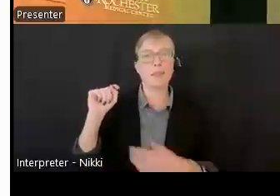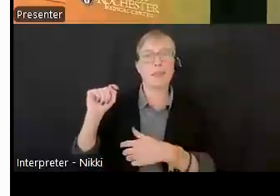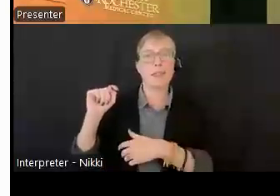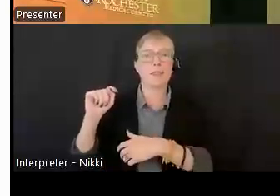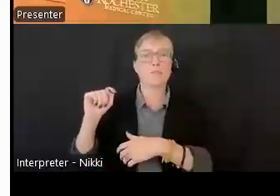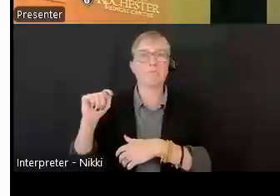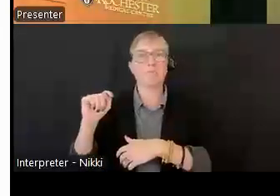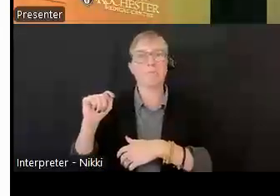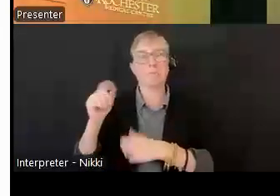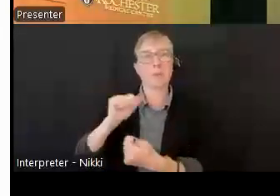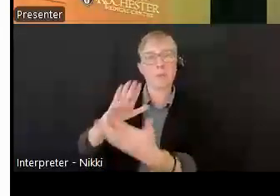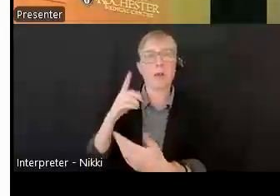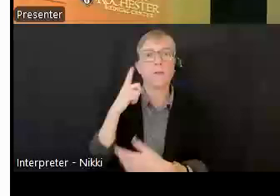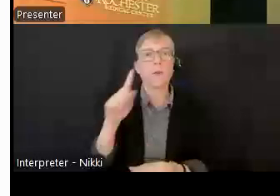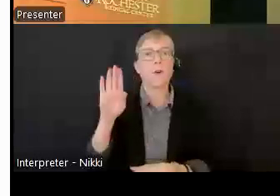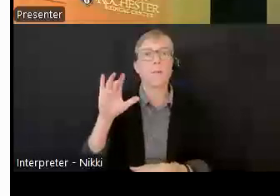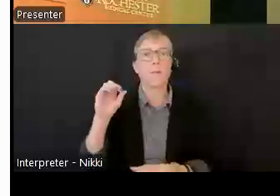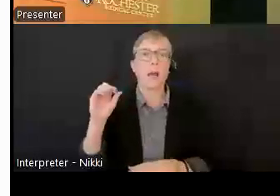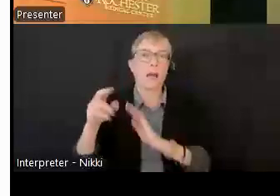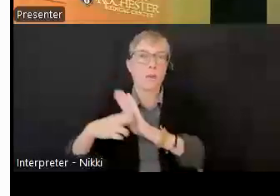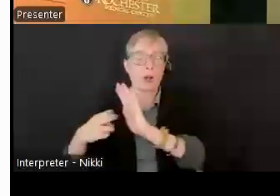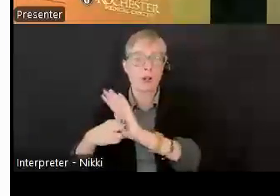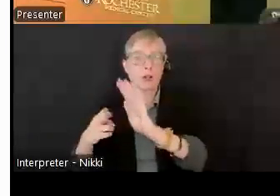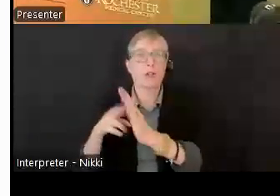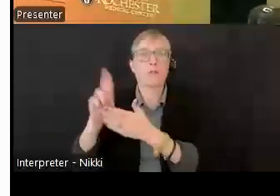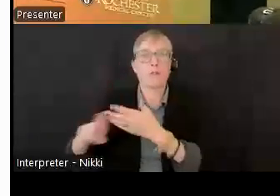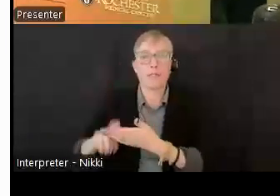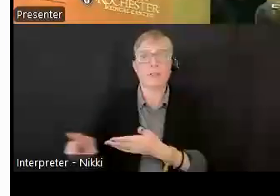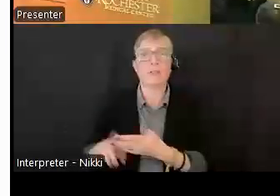depression. So without further ado, Dr. Mathis.